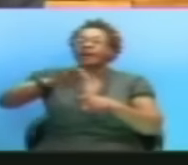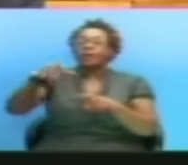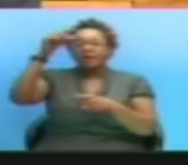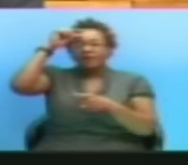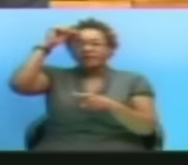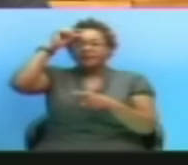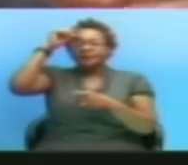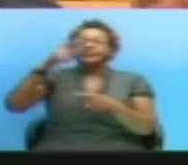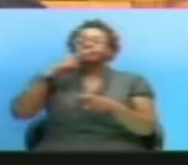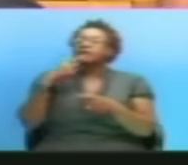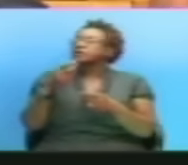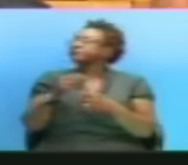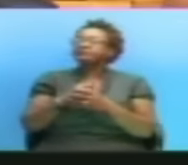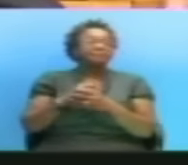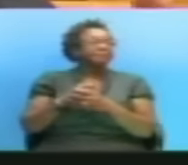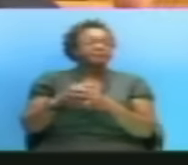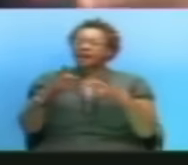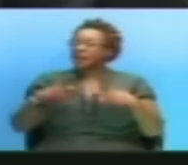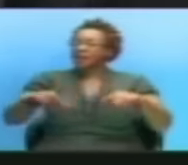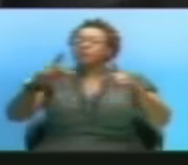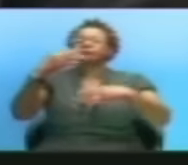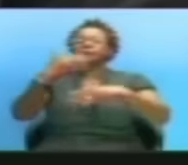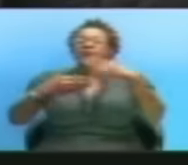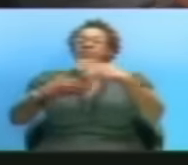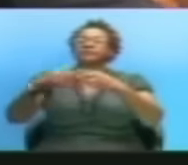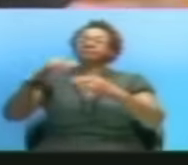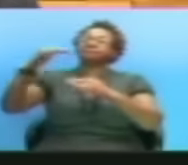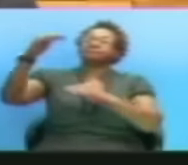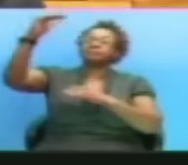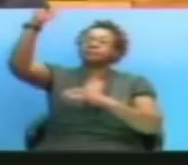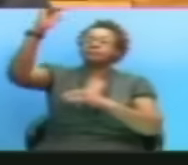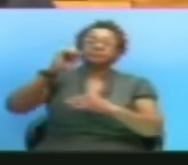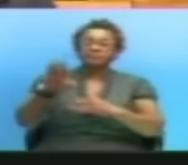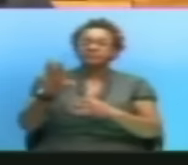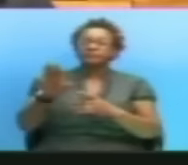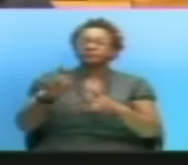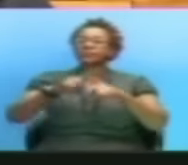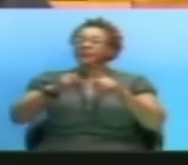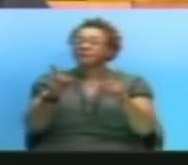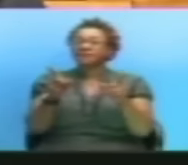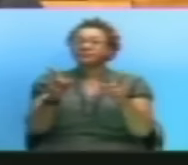mm-hmm. to say, no, you are not allowed to build, to go extra, right. higher. But